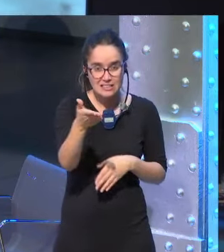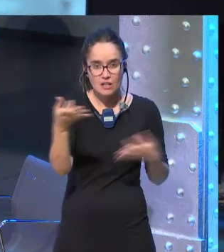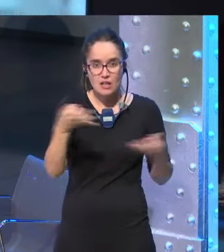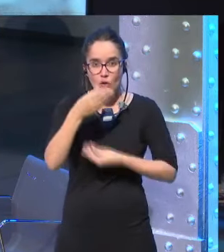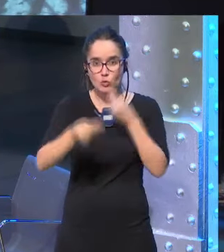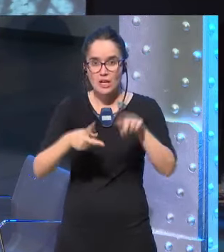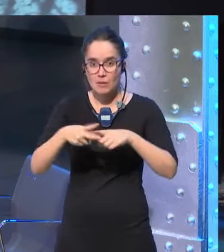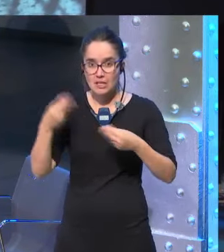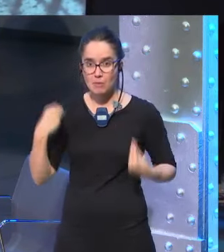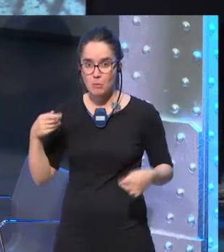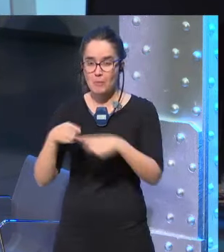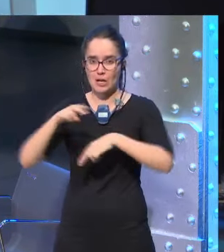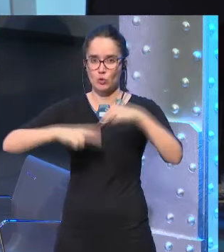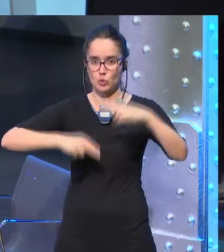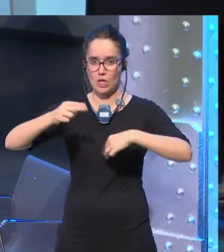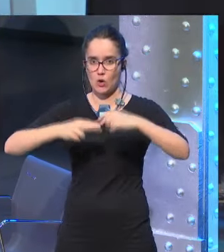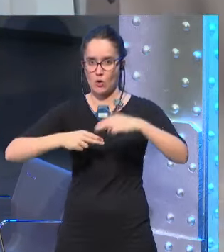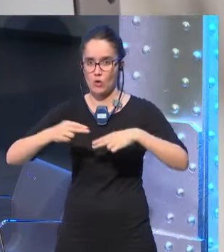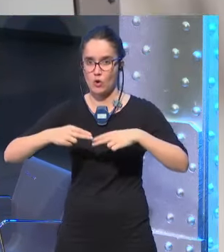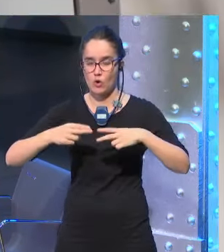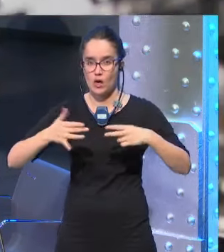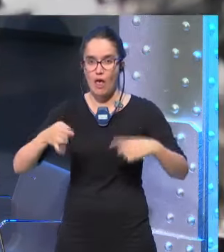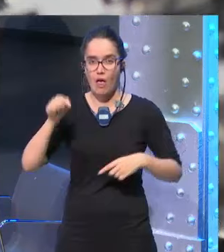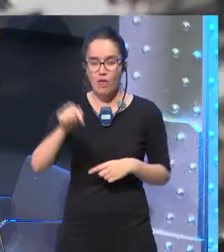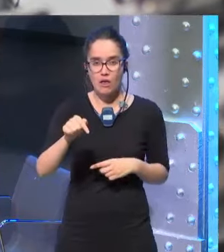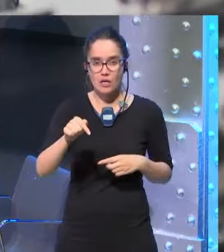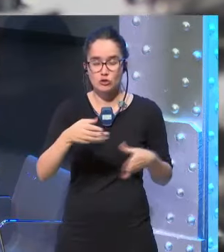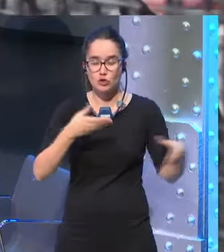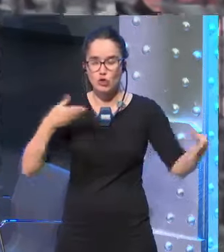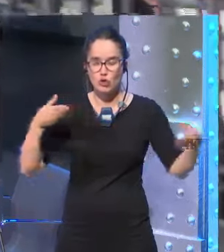this is a small documentation on how this wall got built.